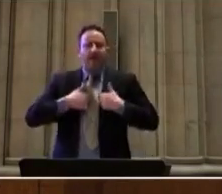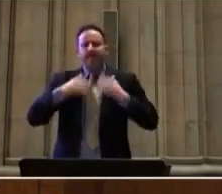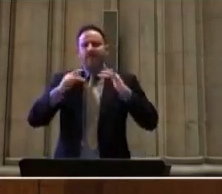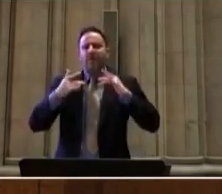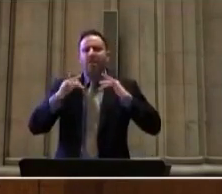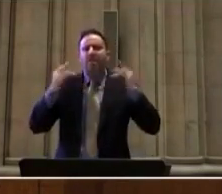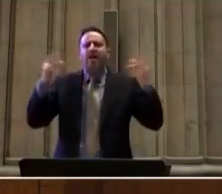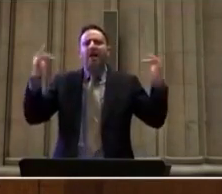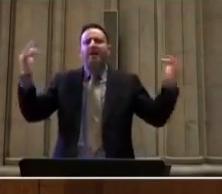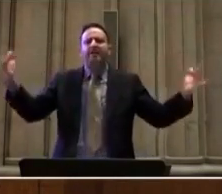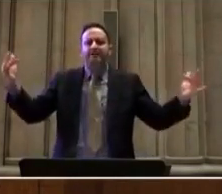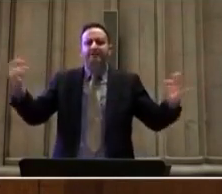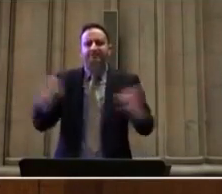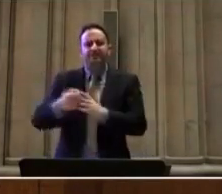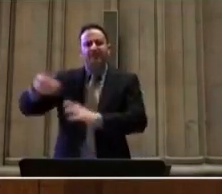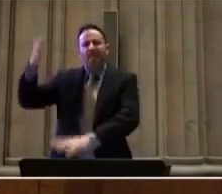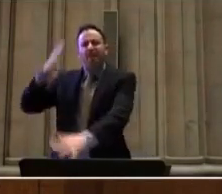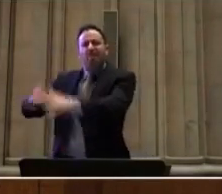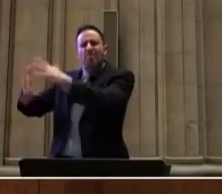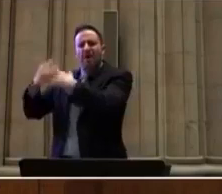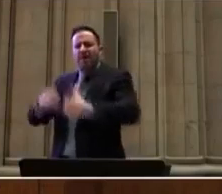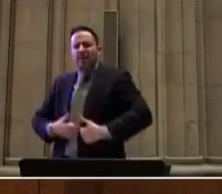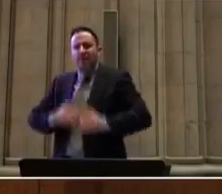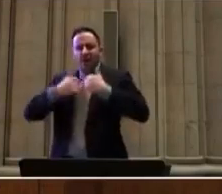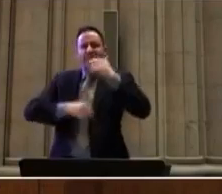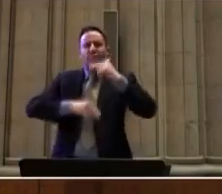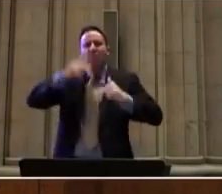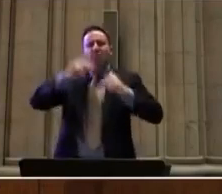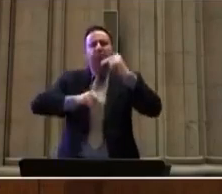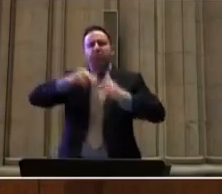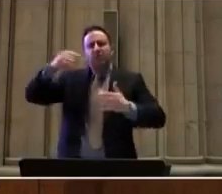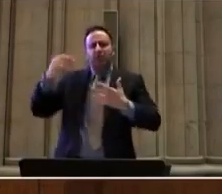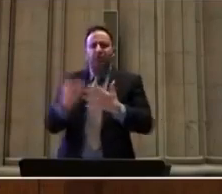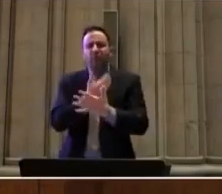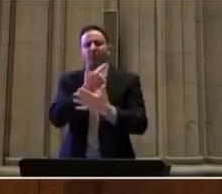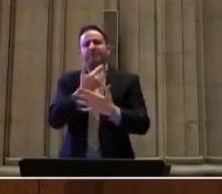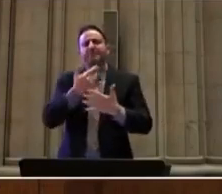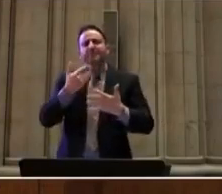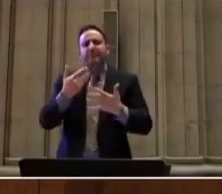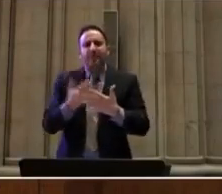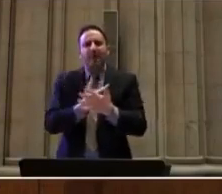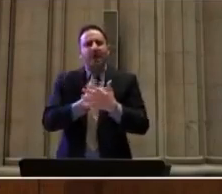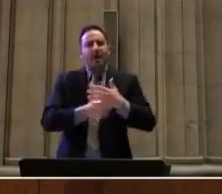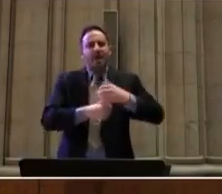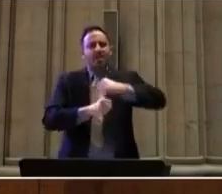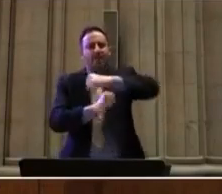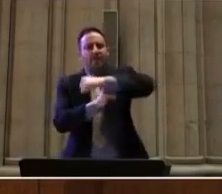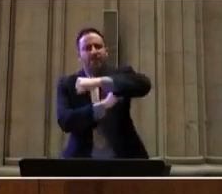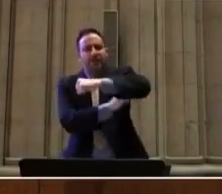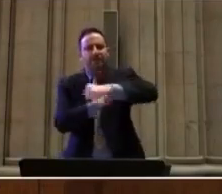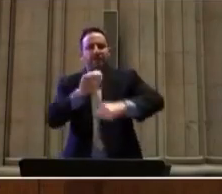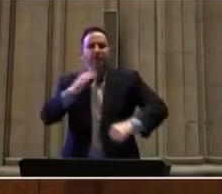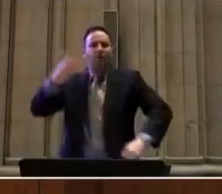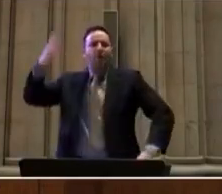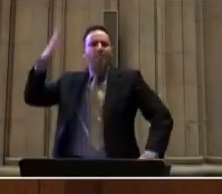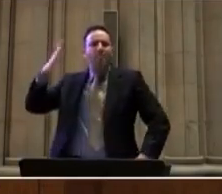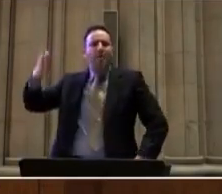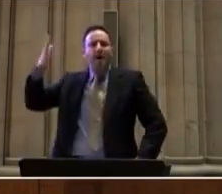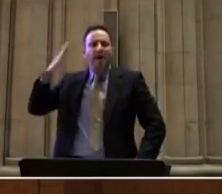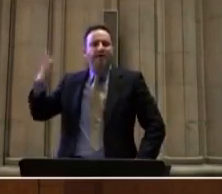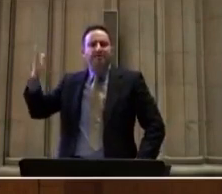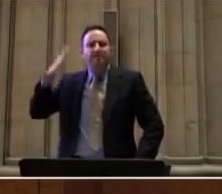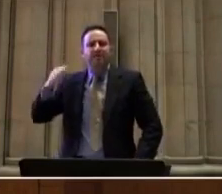use the old rubble of past lives to build anew. Rebuild the foundations from out of your past. You'll be known